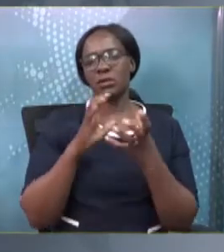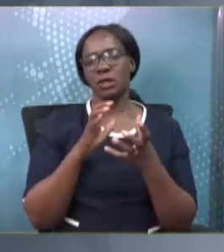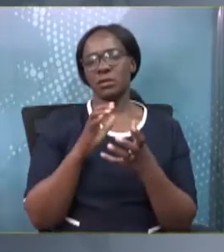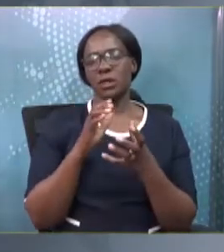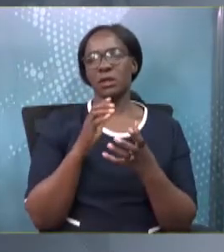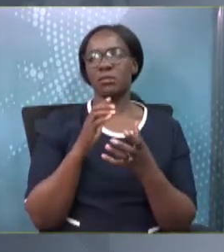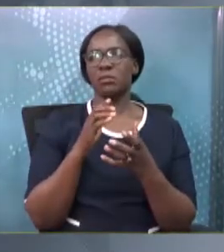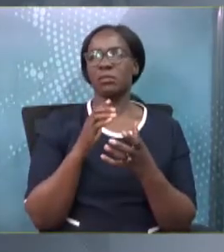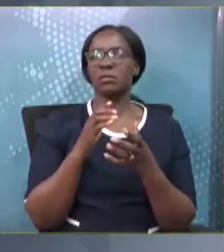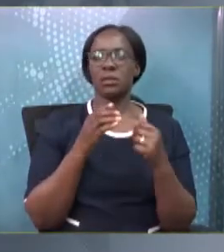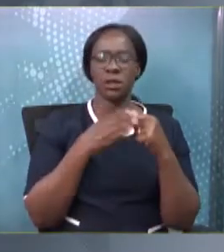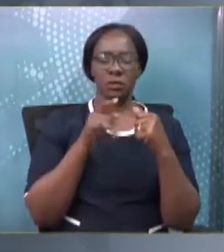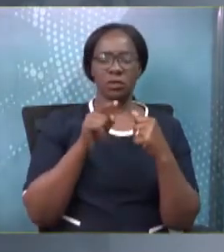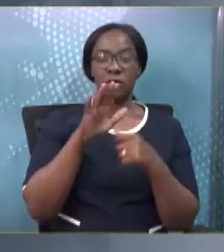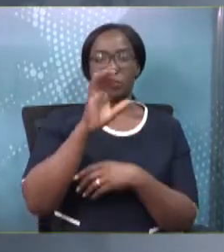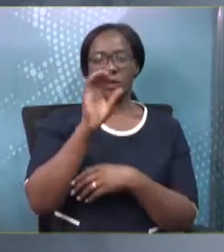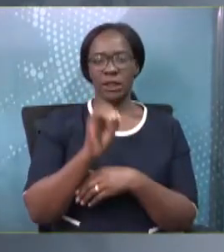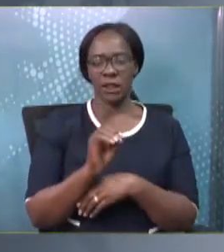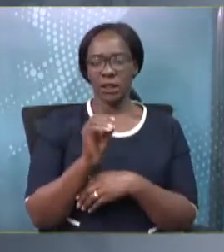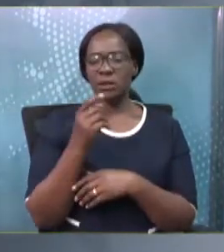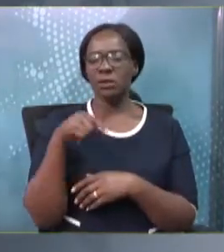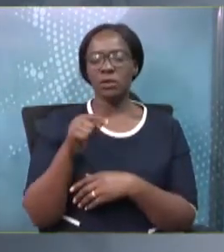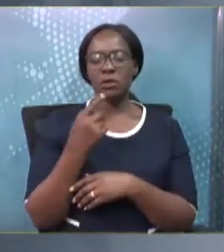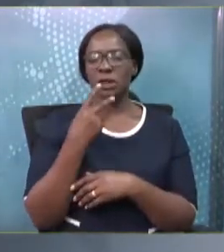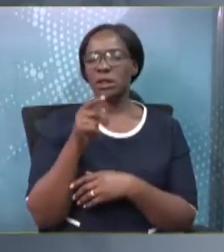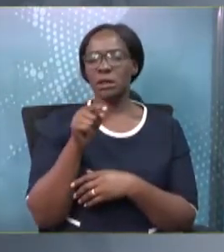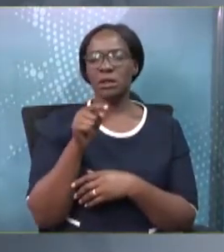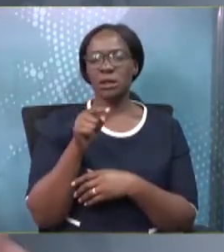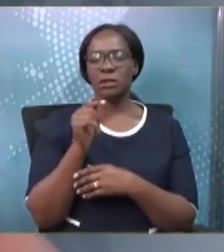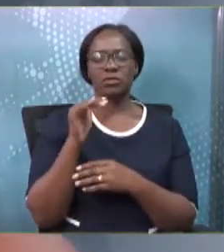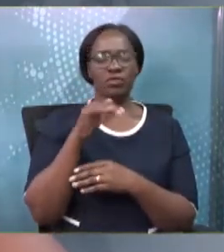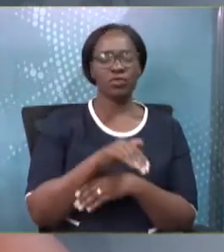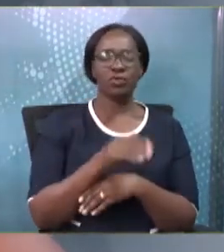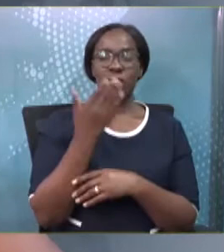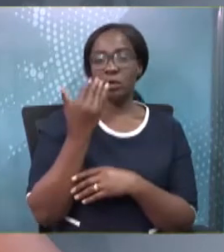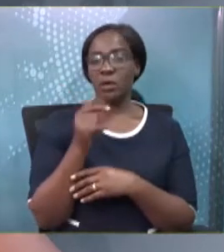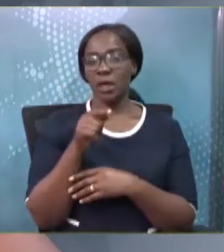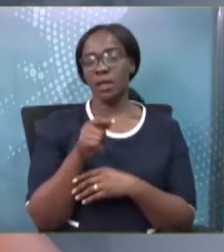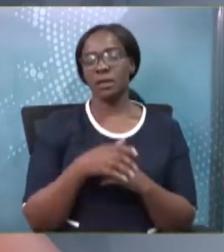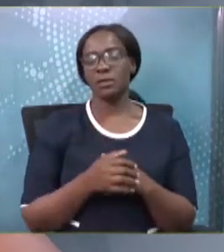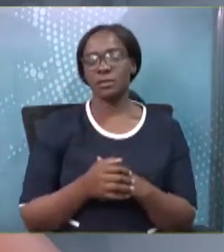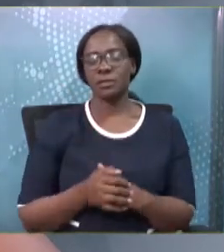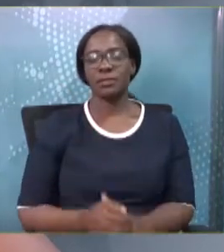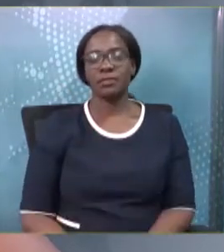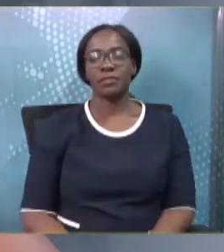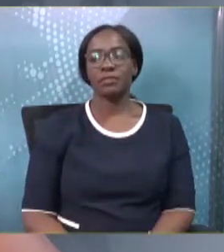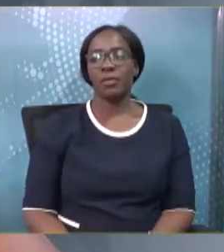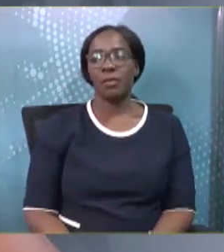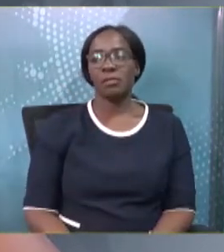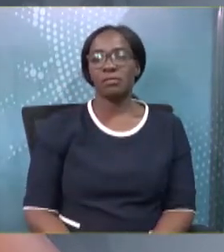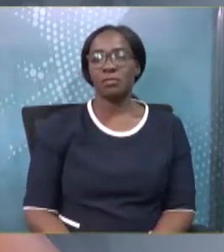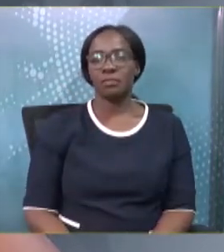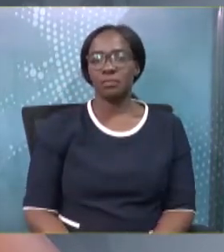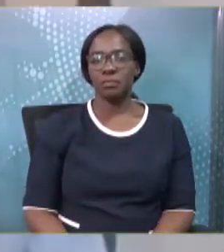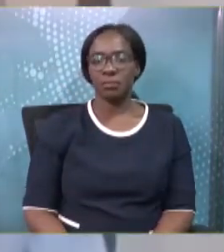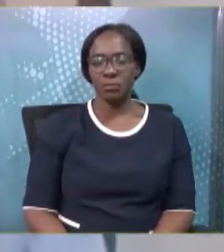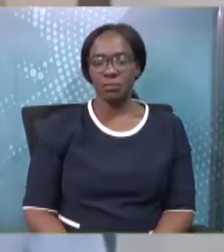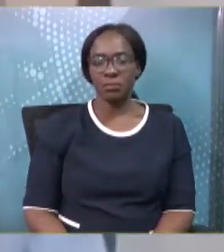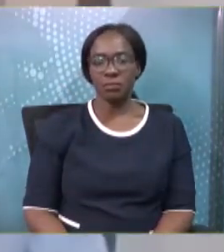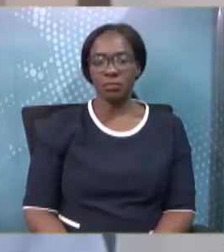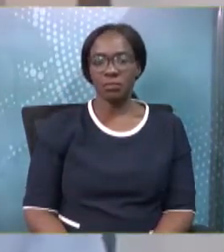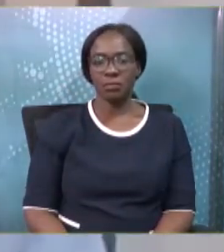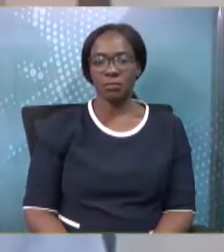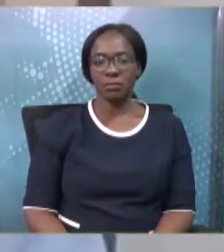about 8.5%. Why are we seeing a deterioration in this asset class? So maybe just